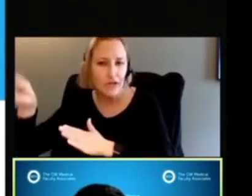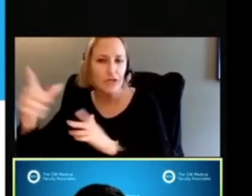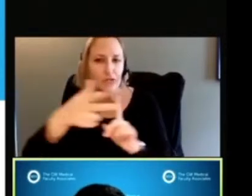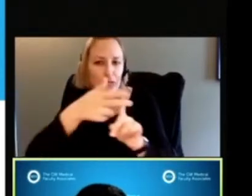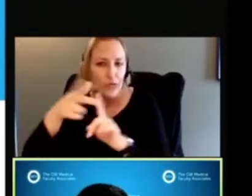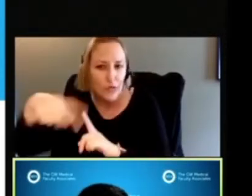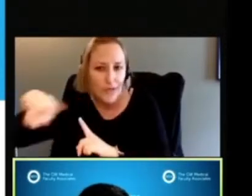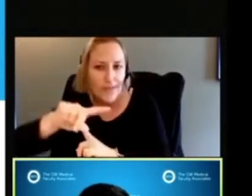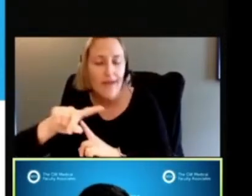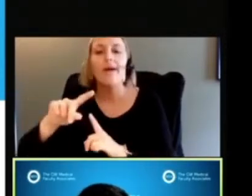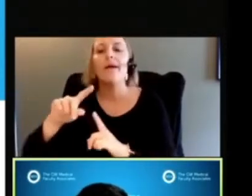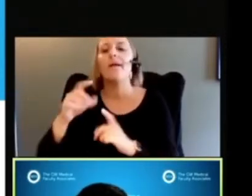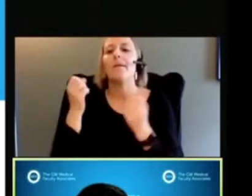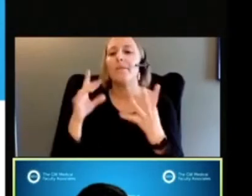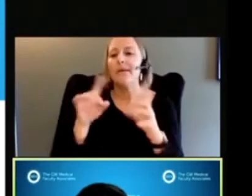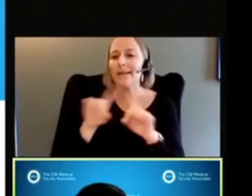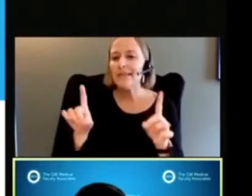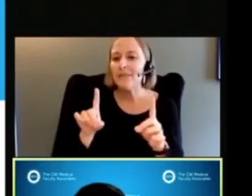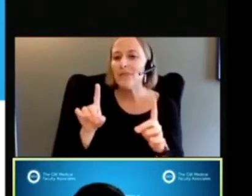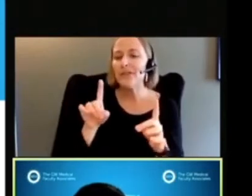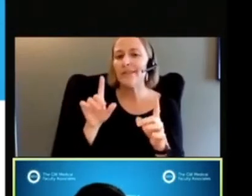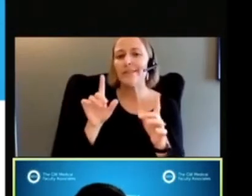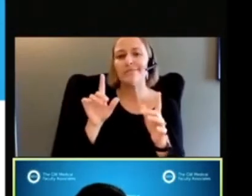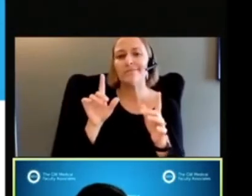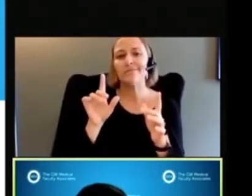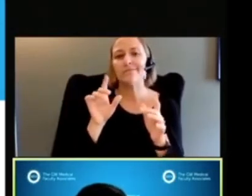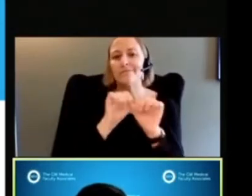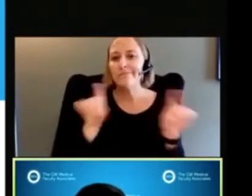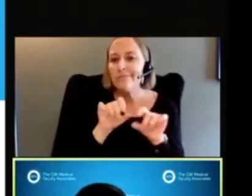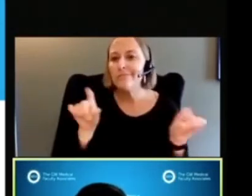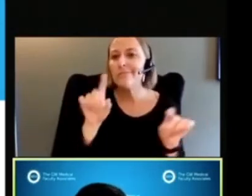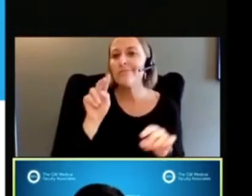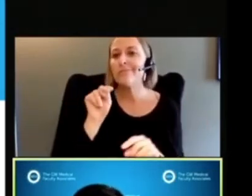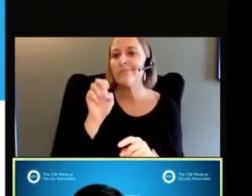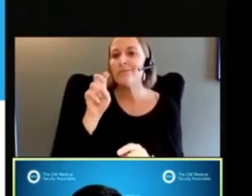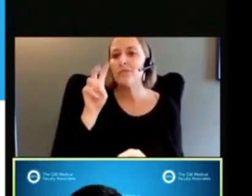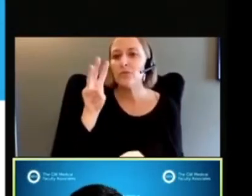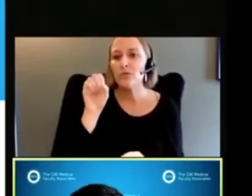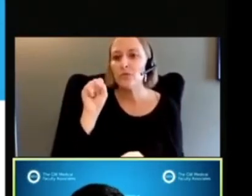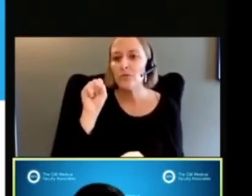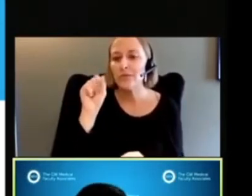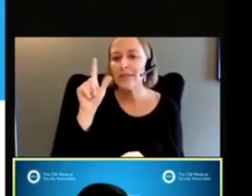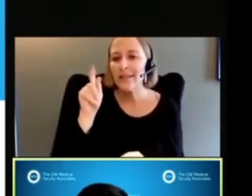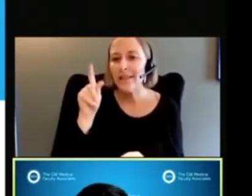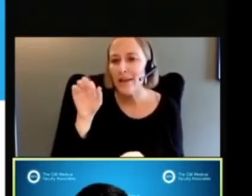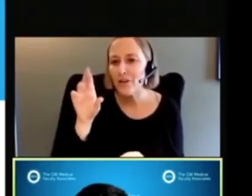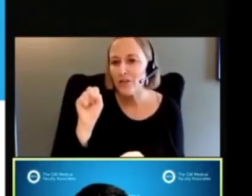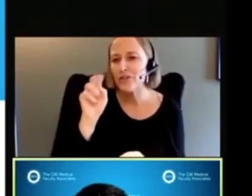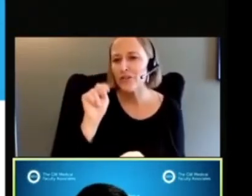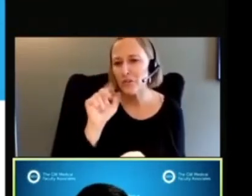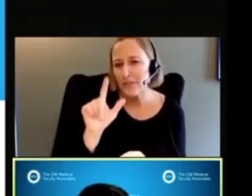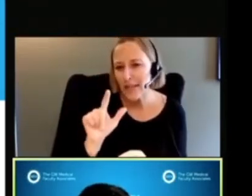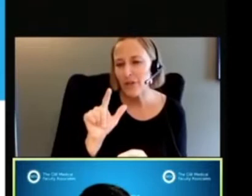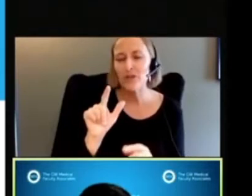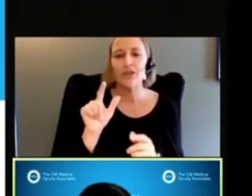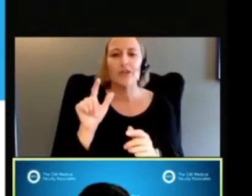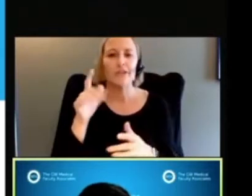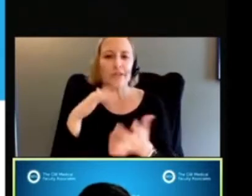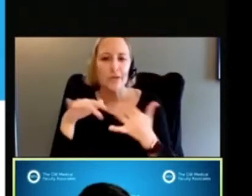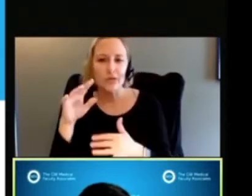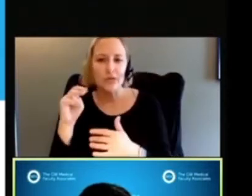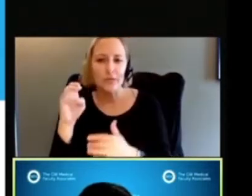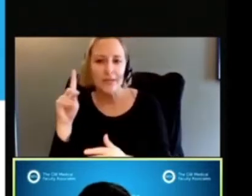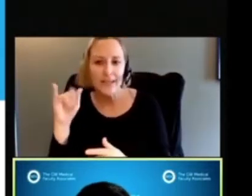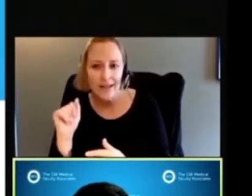through a variety of different like newsletters and church marketing, social media, apps like Nextdoor